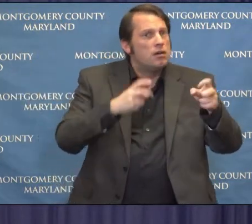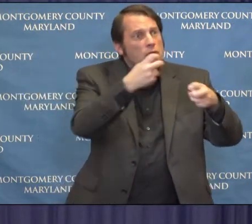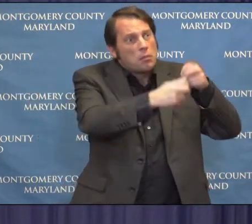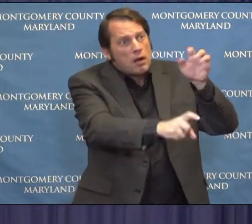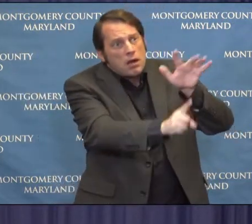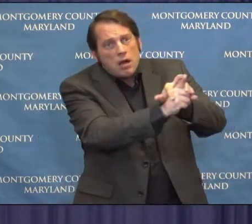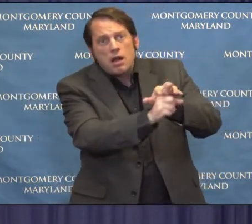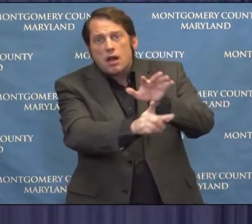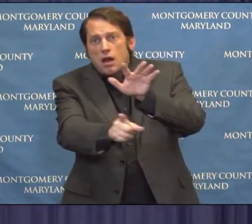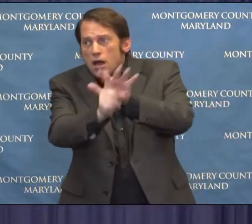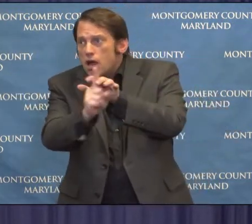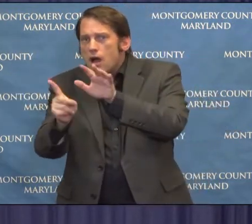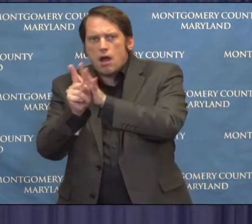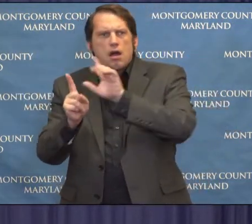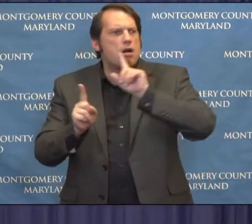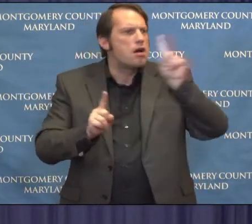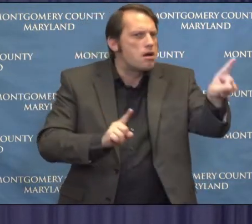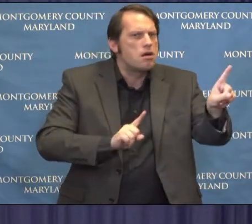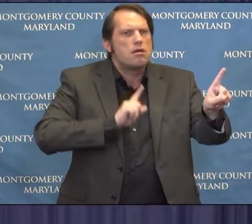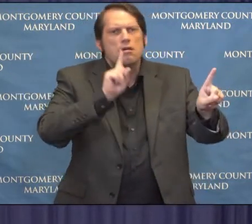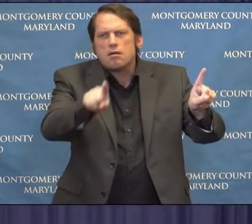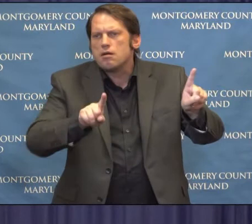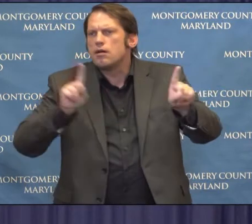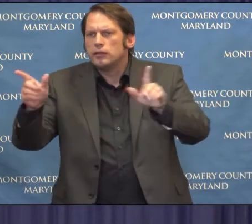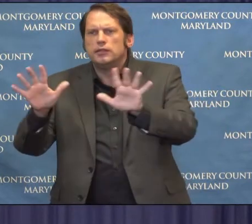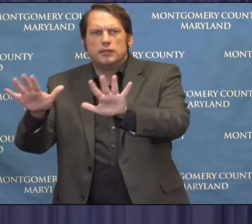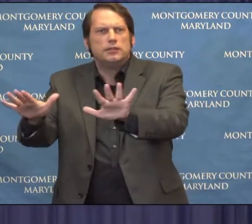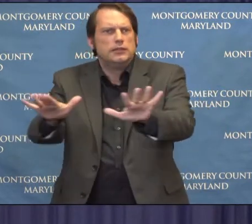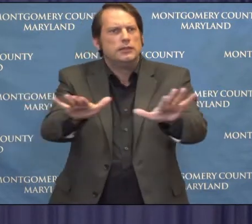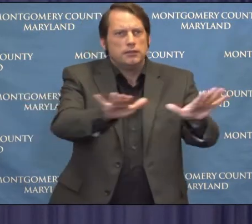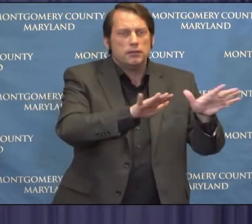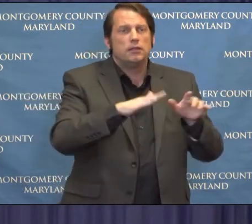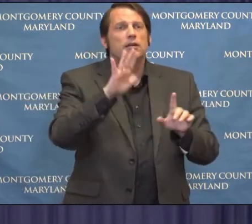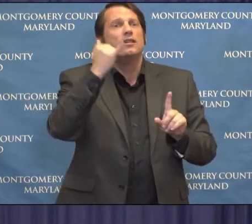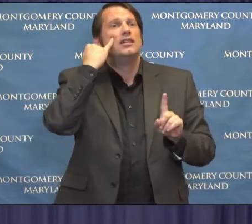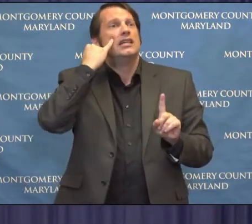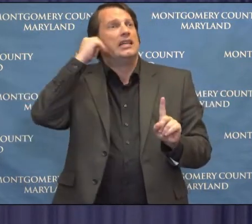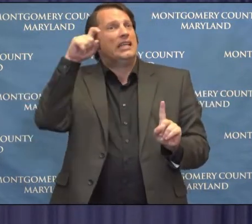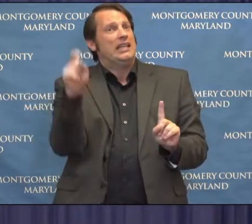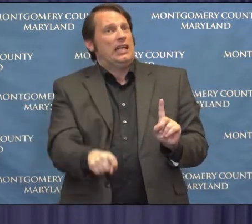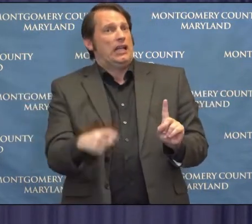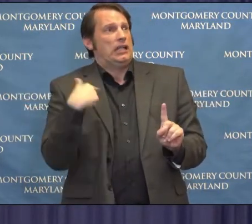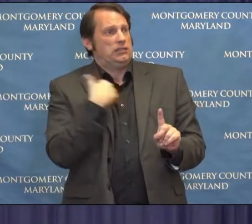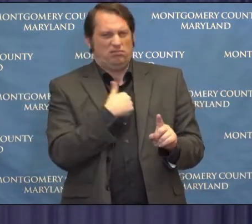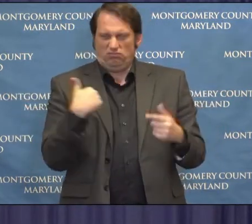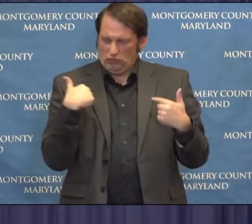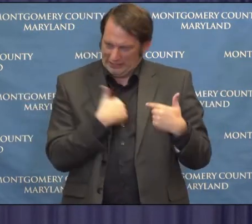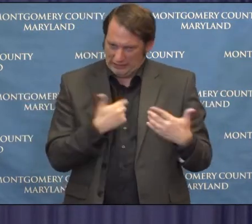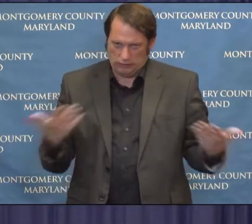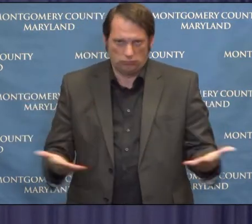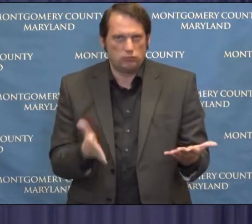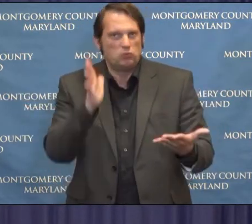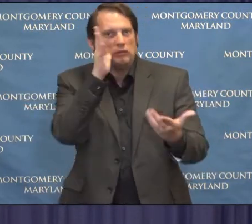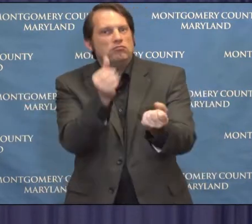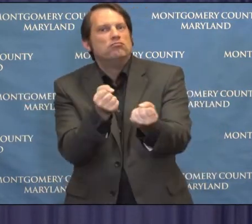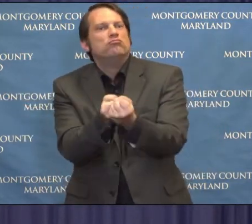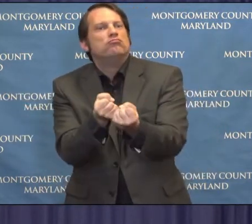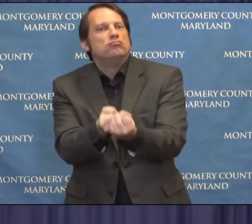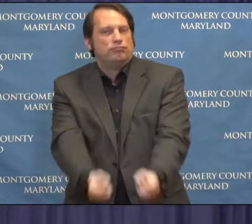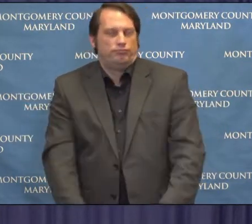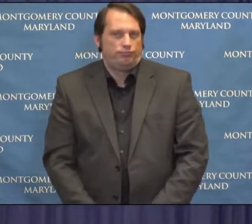again, we ask our folks to really, if they need us, we are there for them. So thank you. Thank you. County